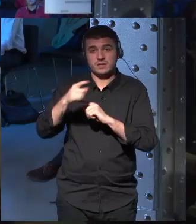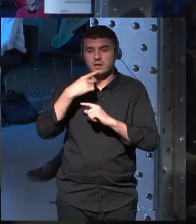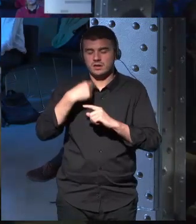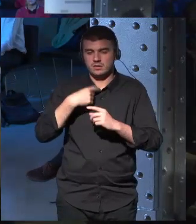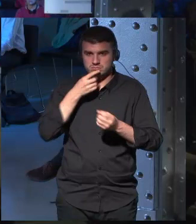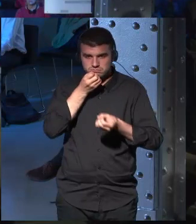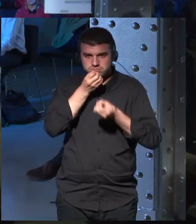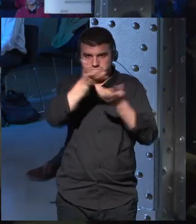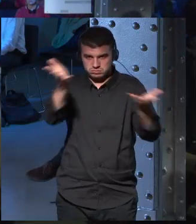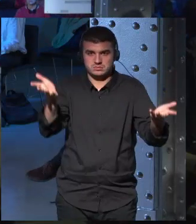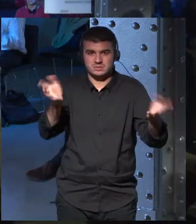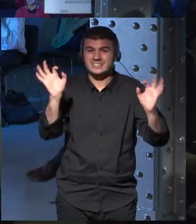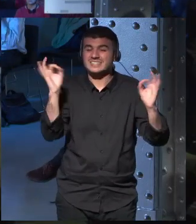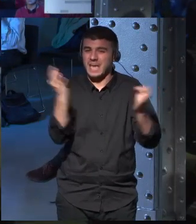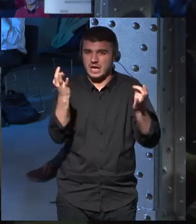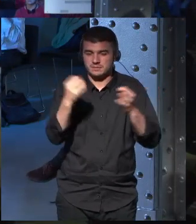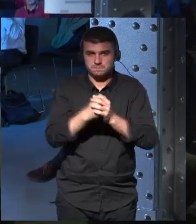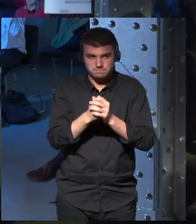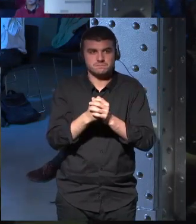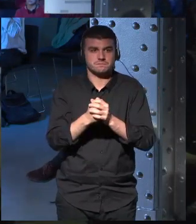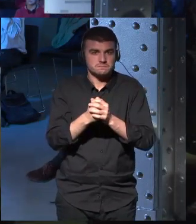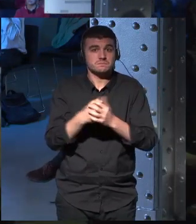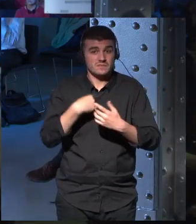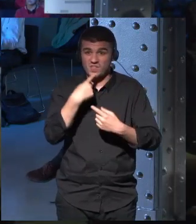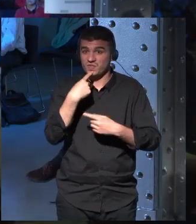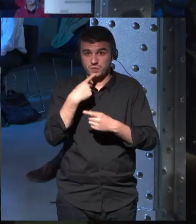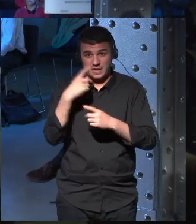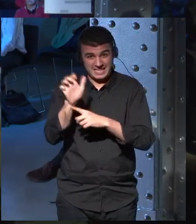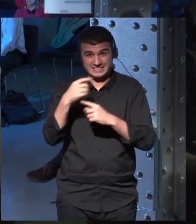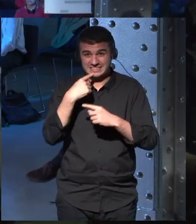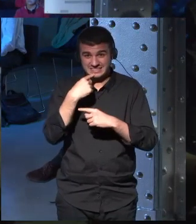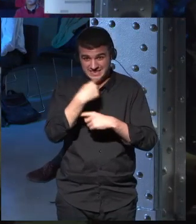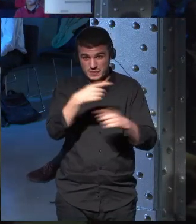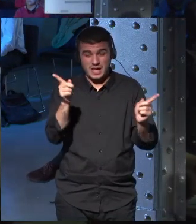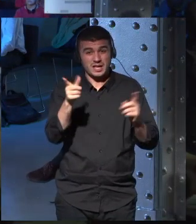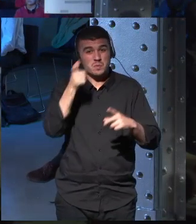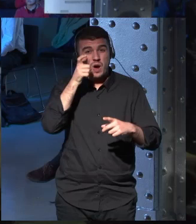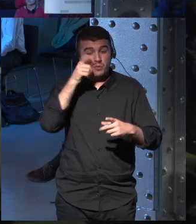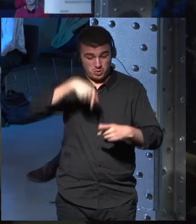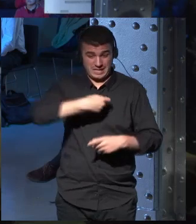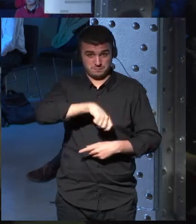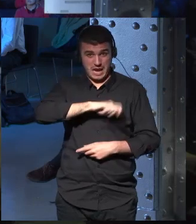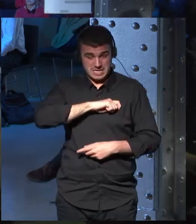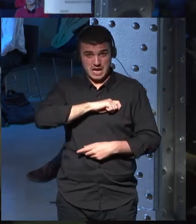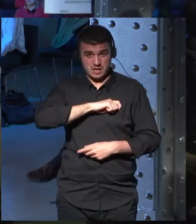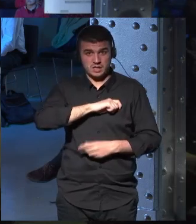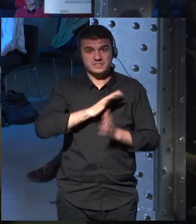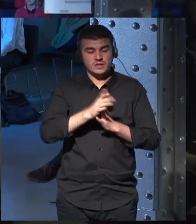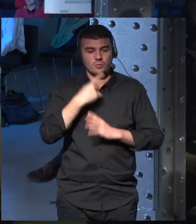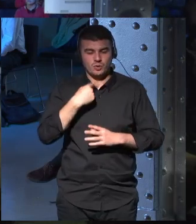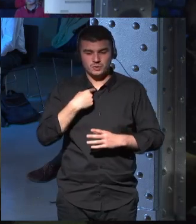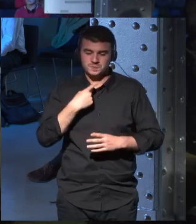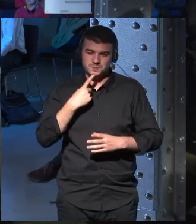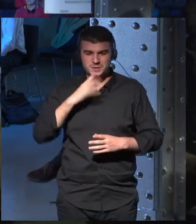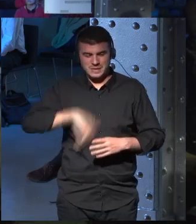is disliked by the people of the village in Spain, where she has taken up residence,